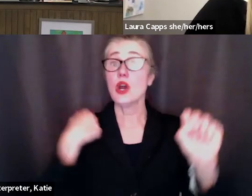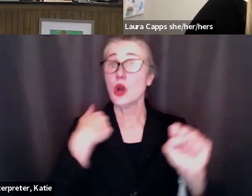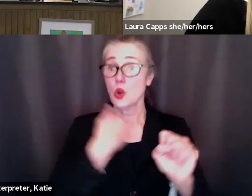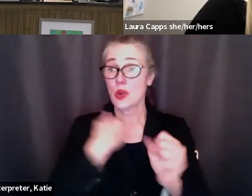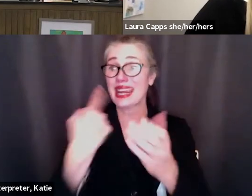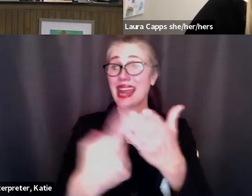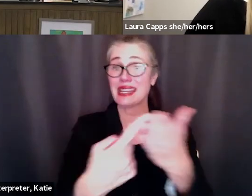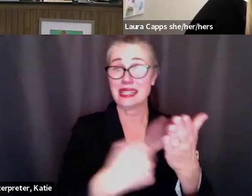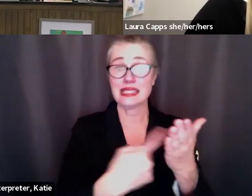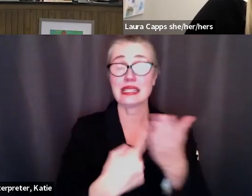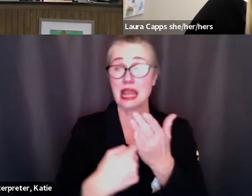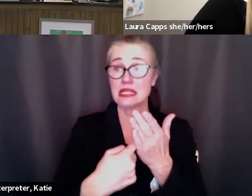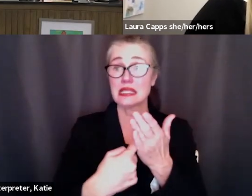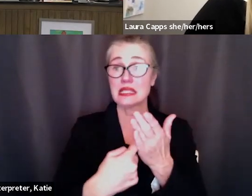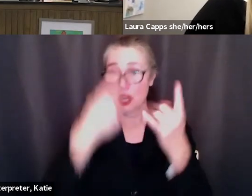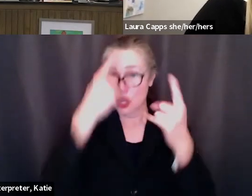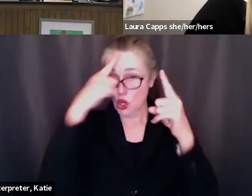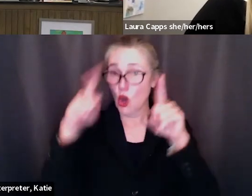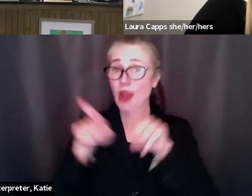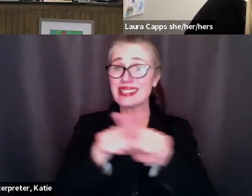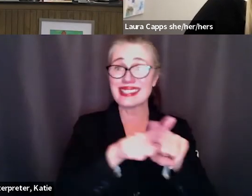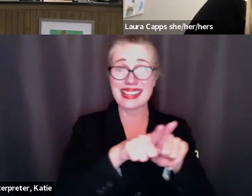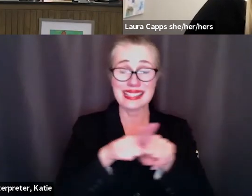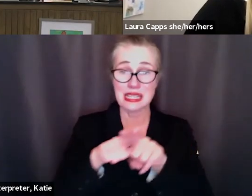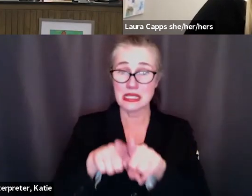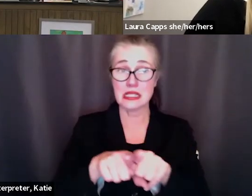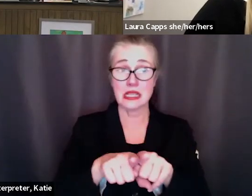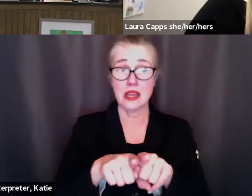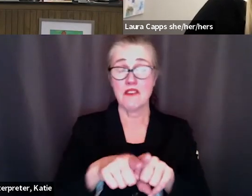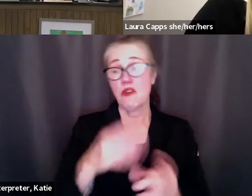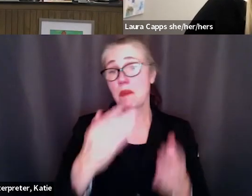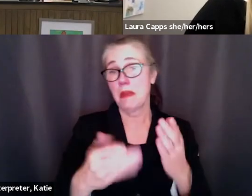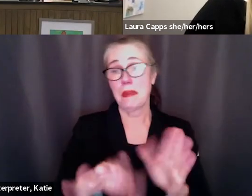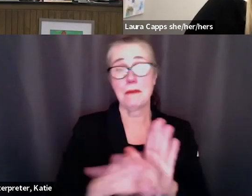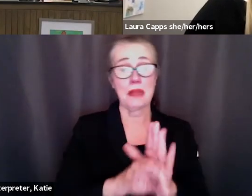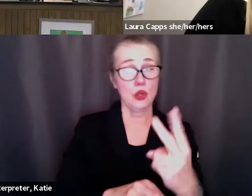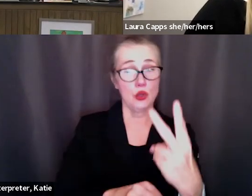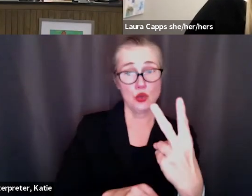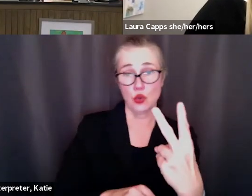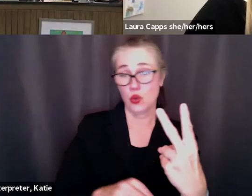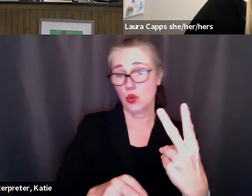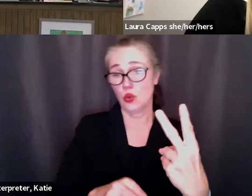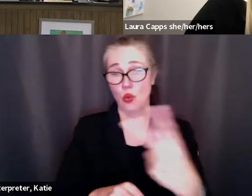choosing two or three scenarios of the maps that were presented to us